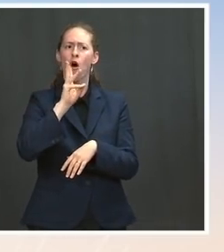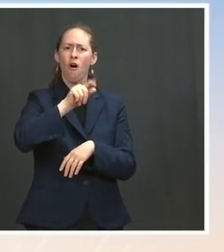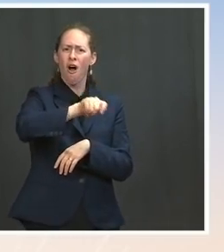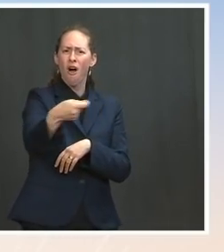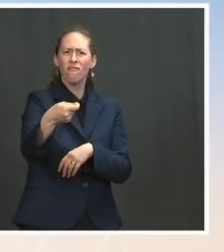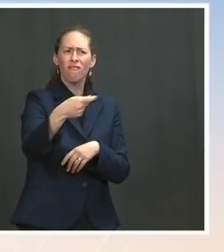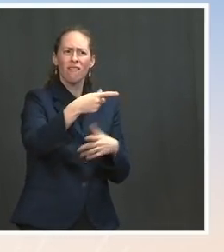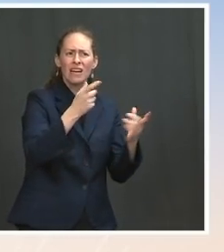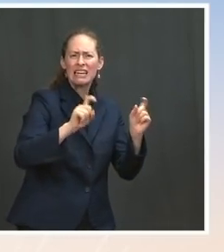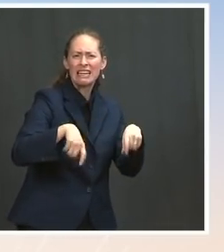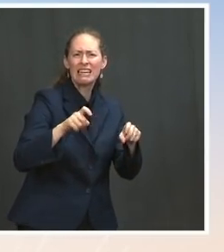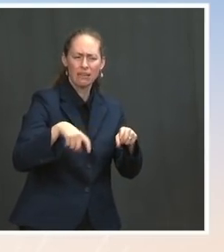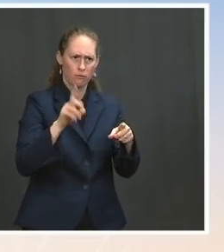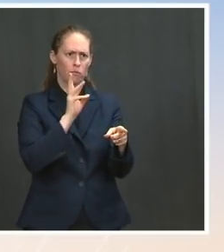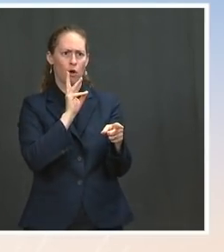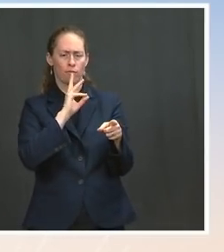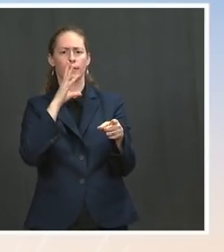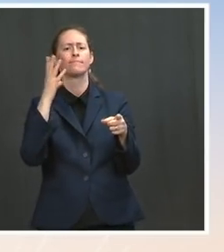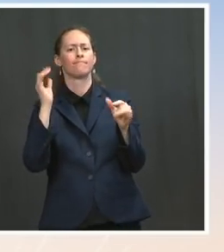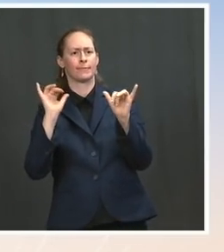related to non-payment.